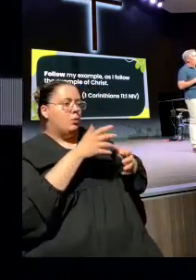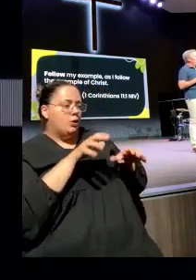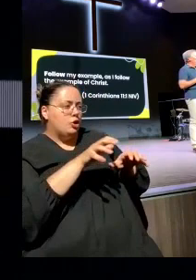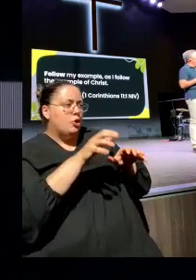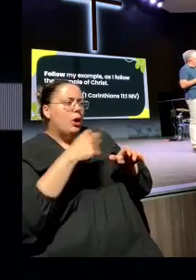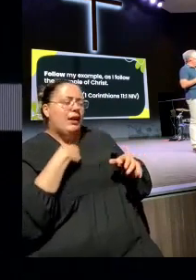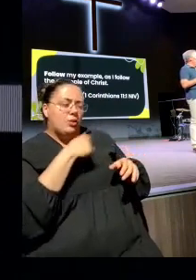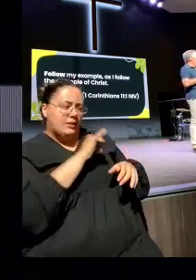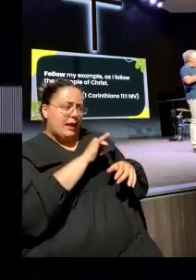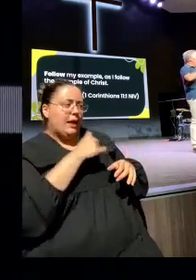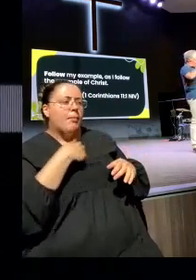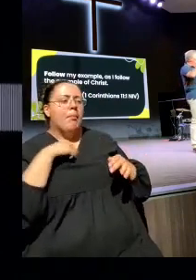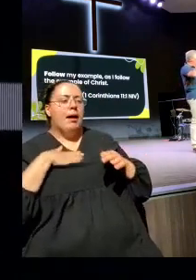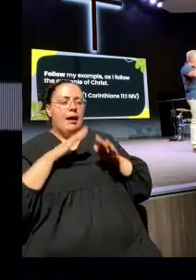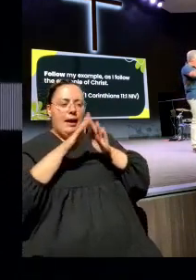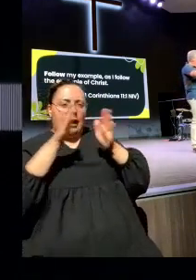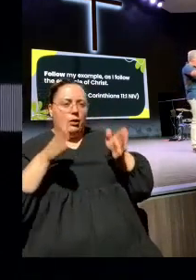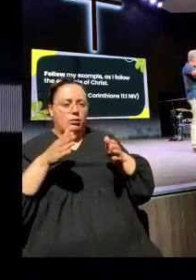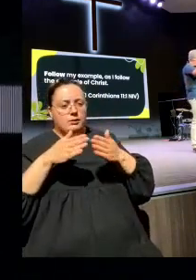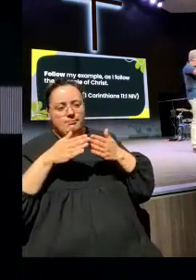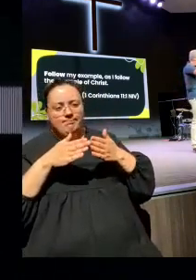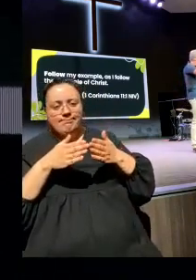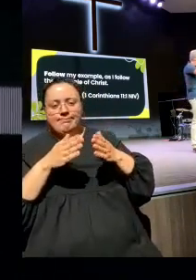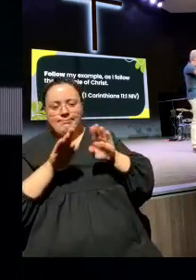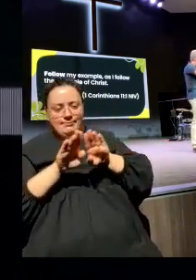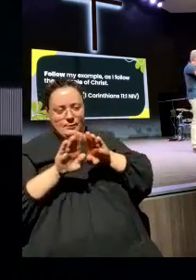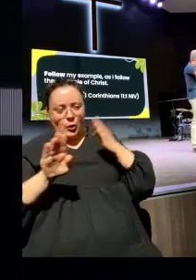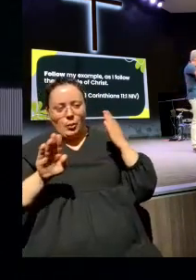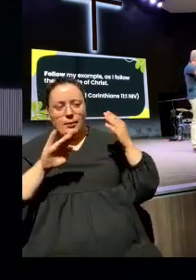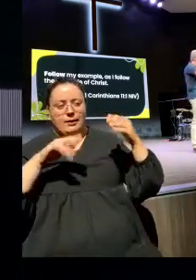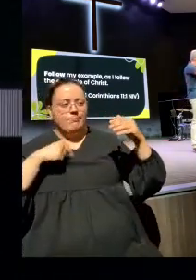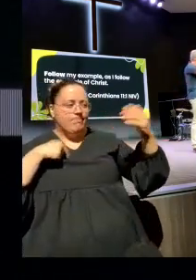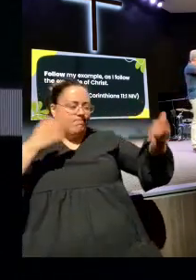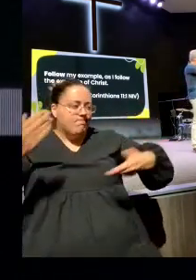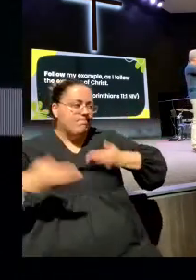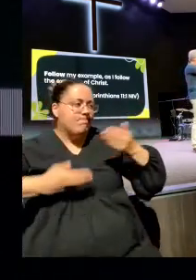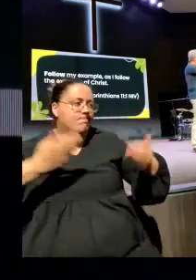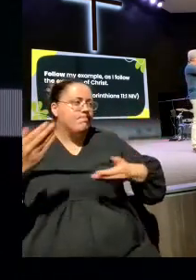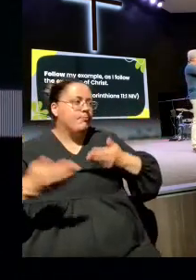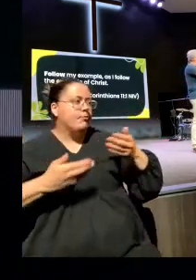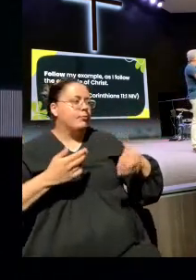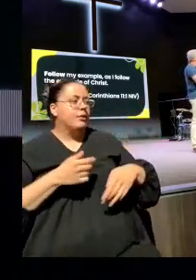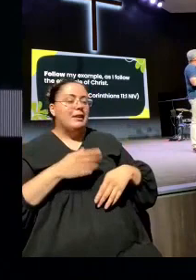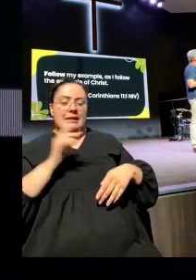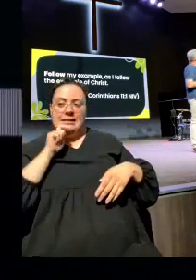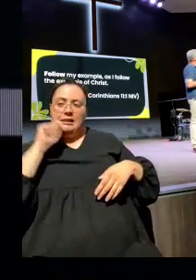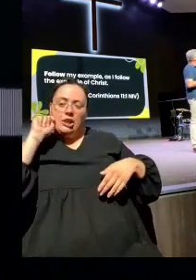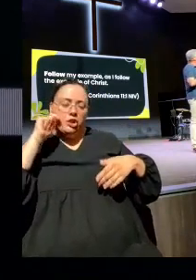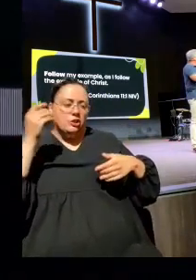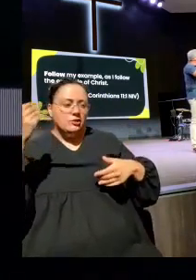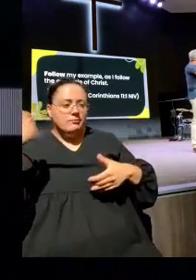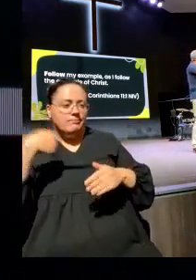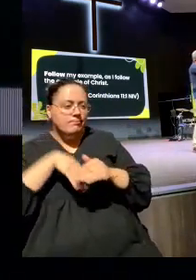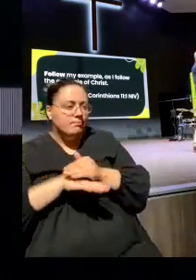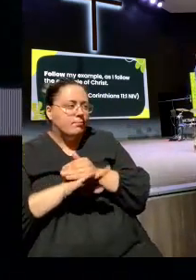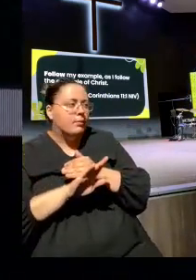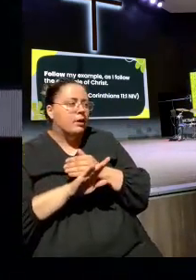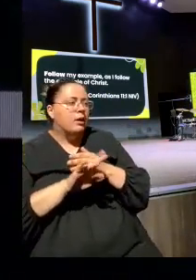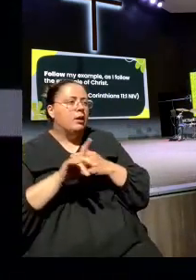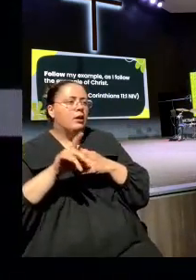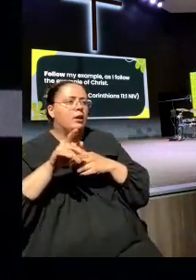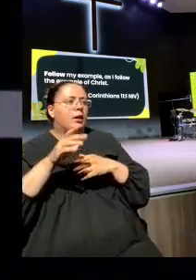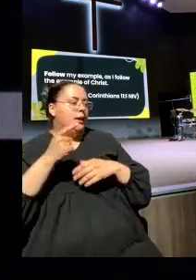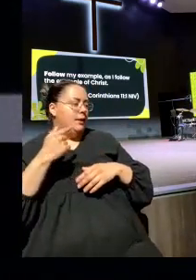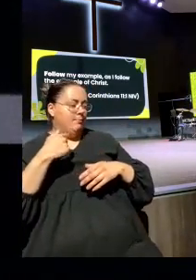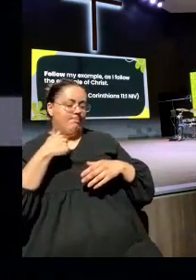parent our kids, and our life has become a model that they can follow." You can pass that on